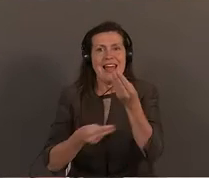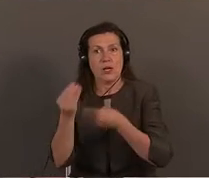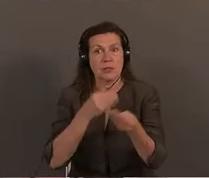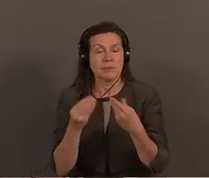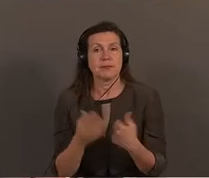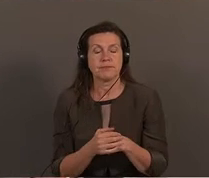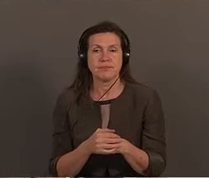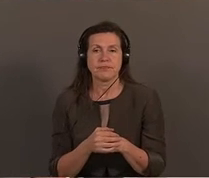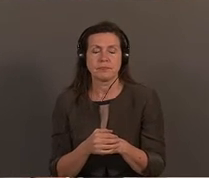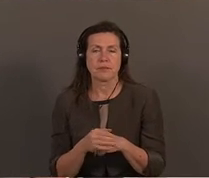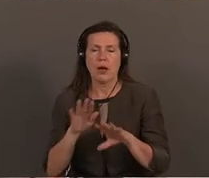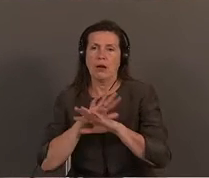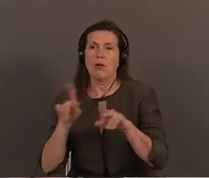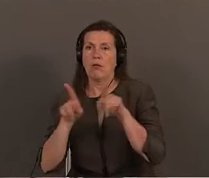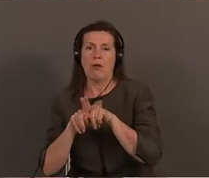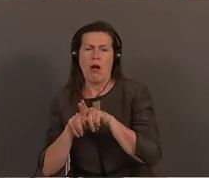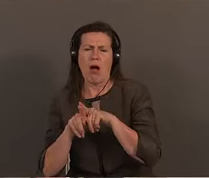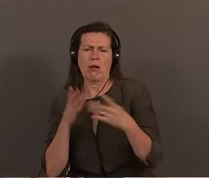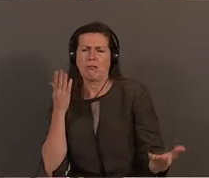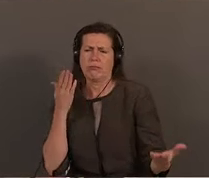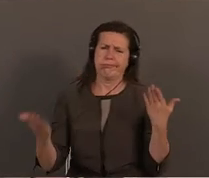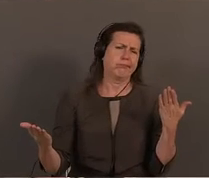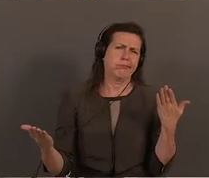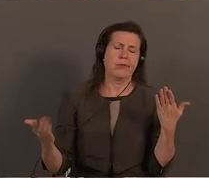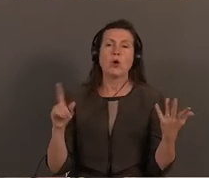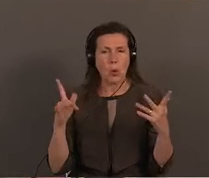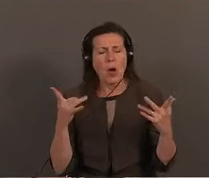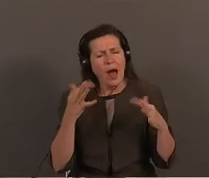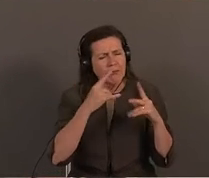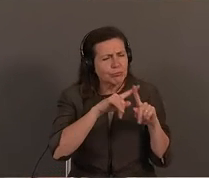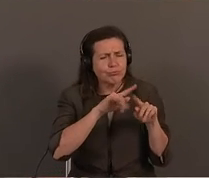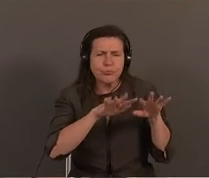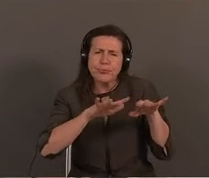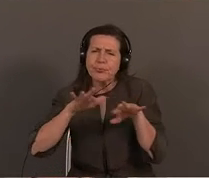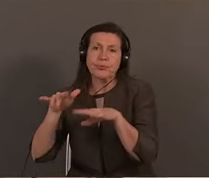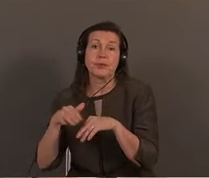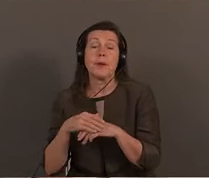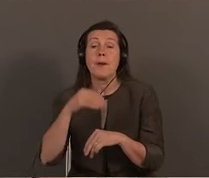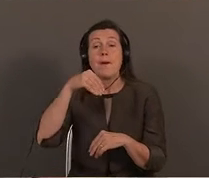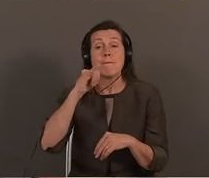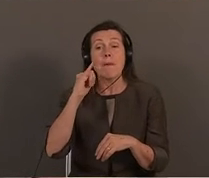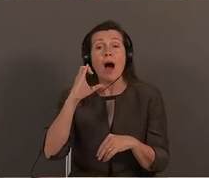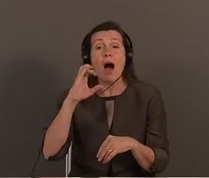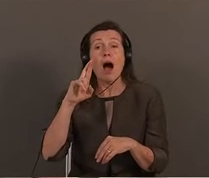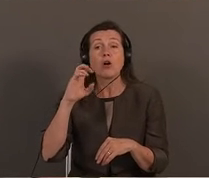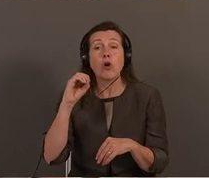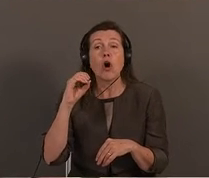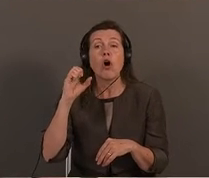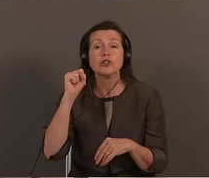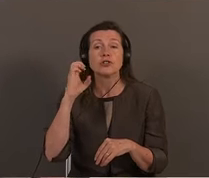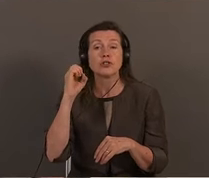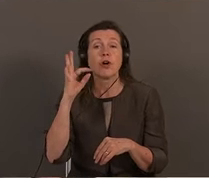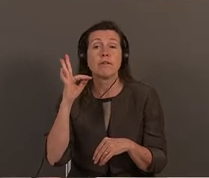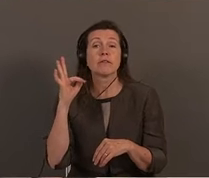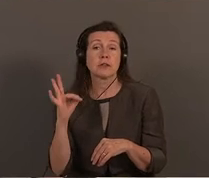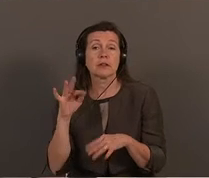this picture is not black and white. Let's have a look on Microsoft, for example, and their really remarkable investments